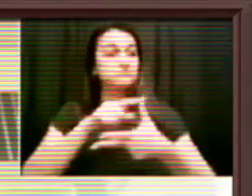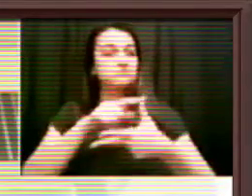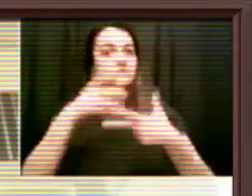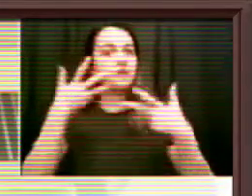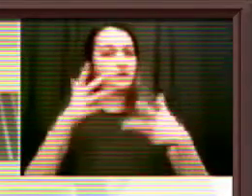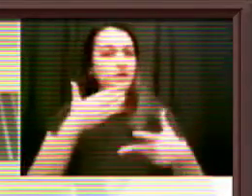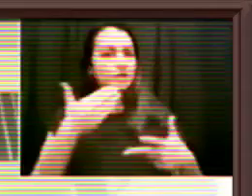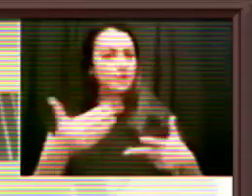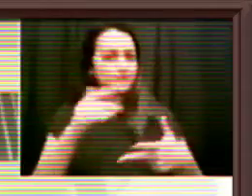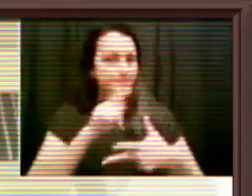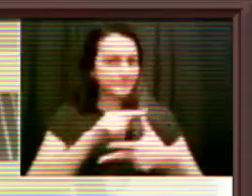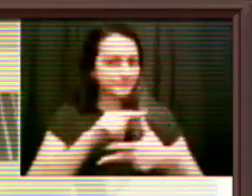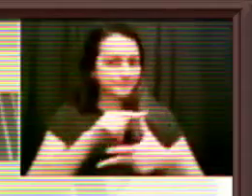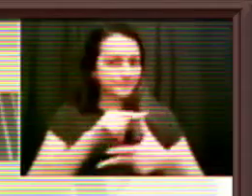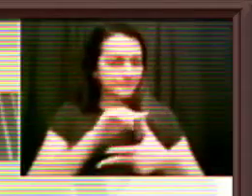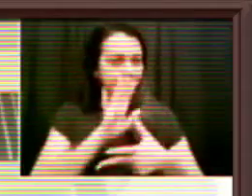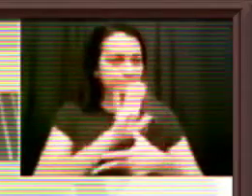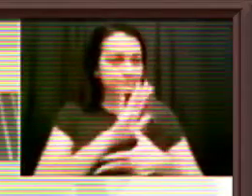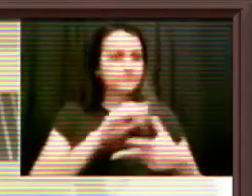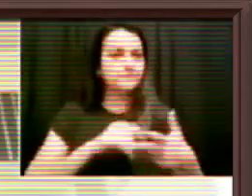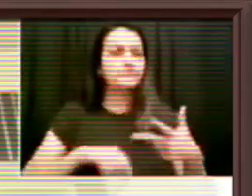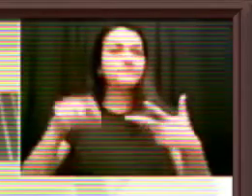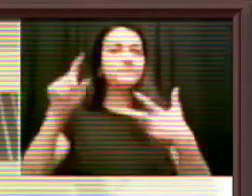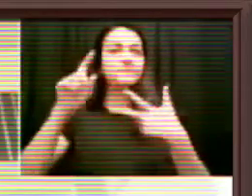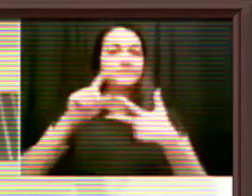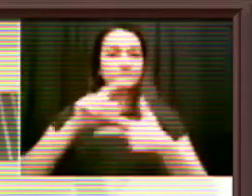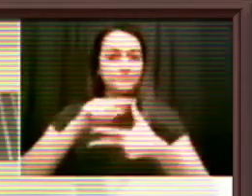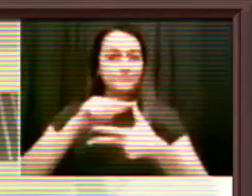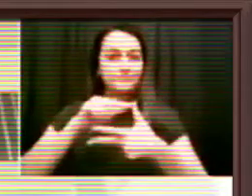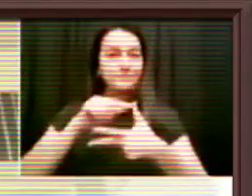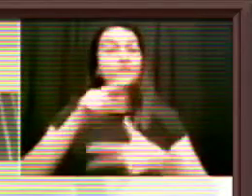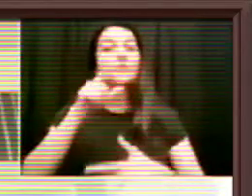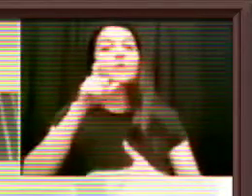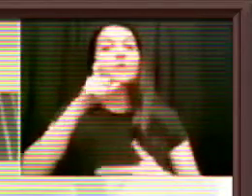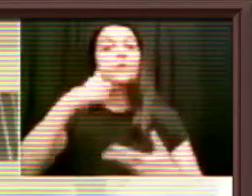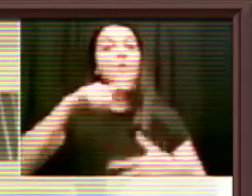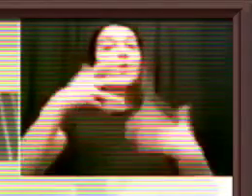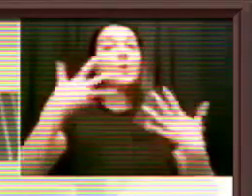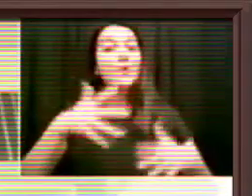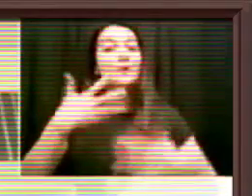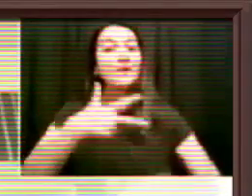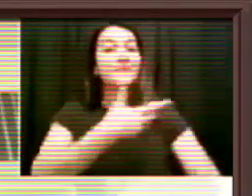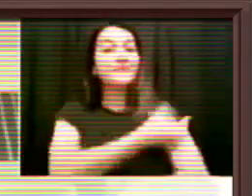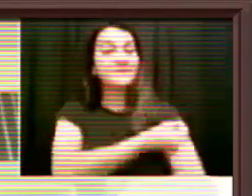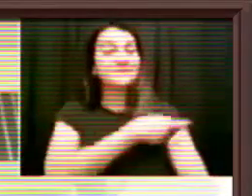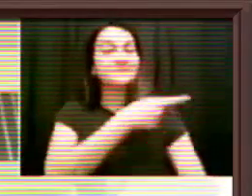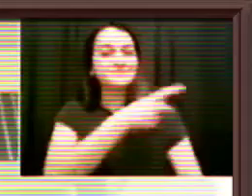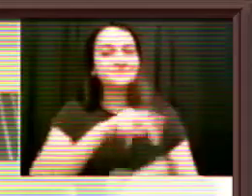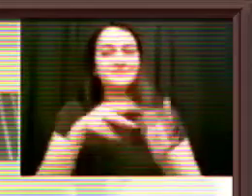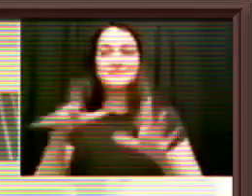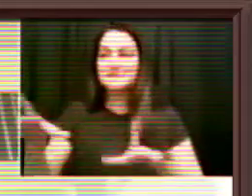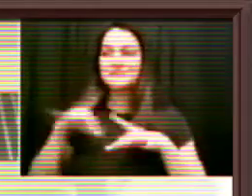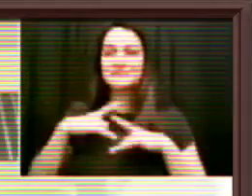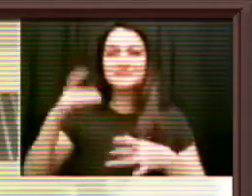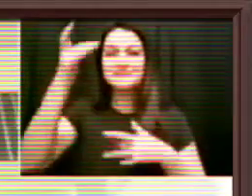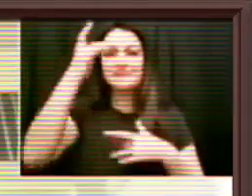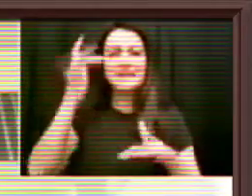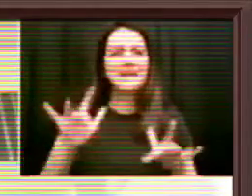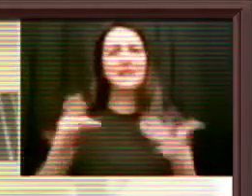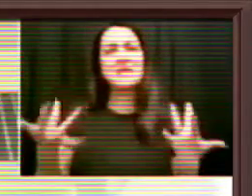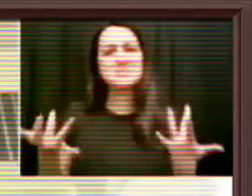This is sad. You don't pay attention to what goes on in other countries and what's going on in the world around